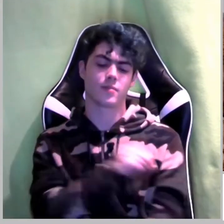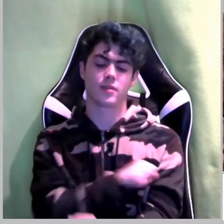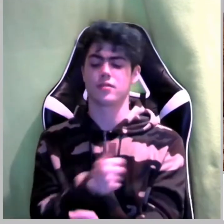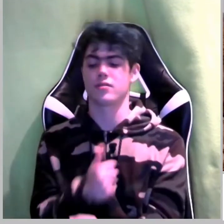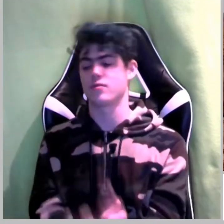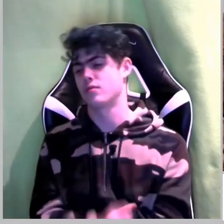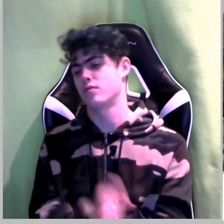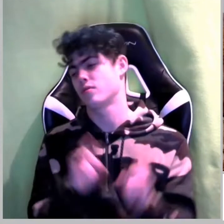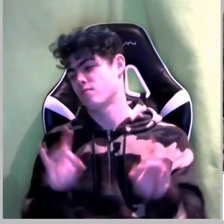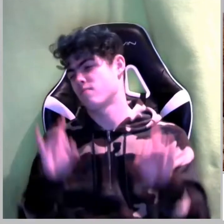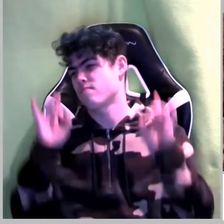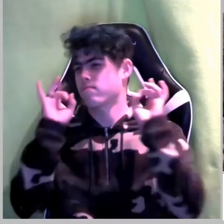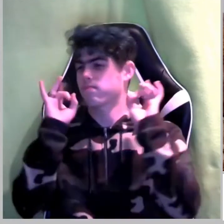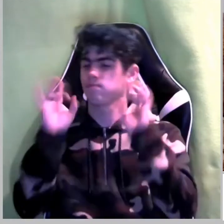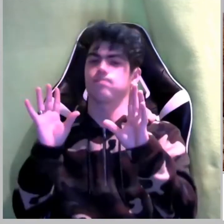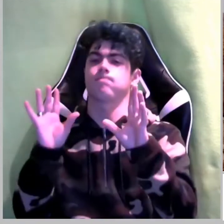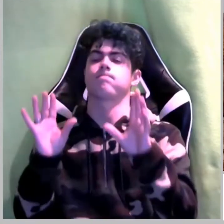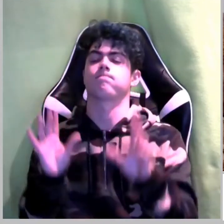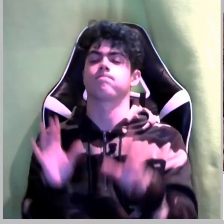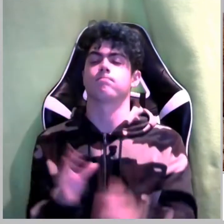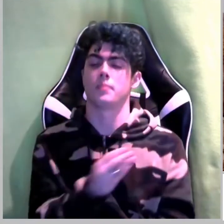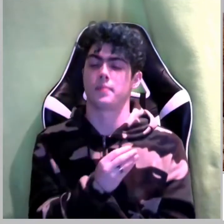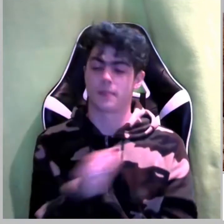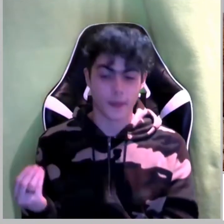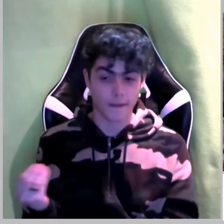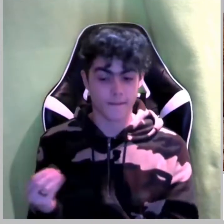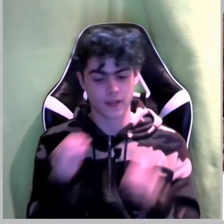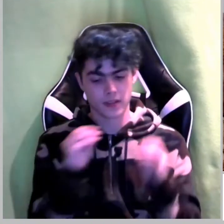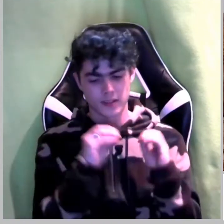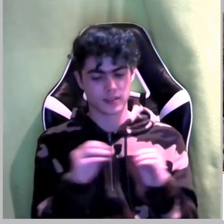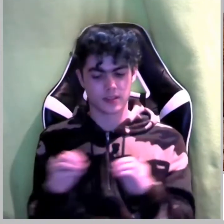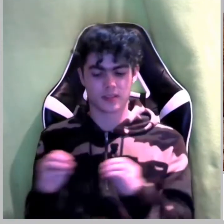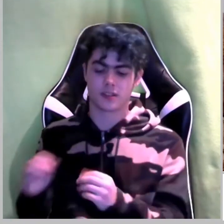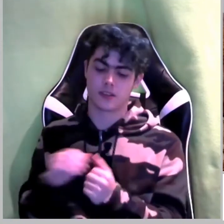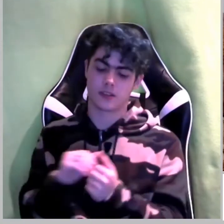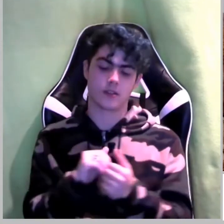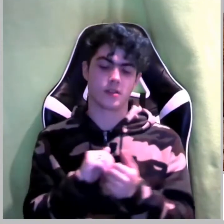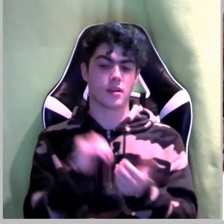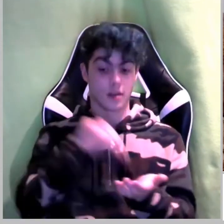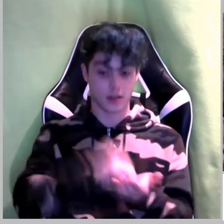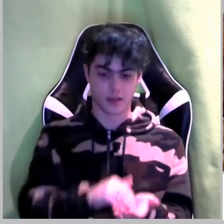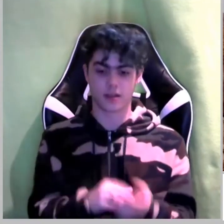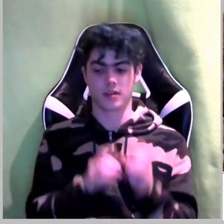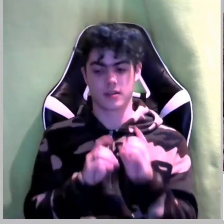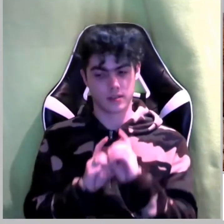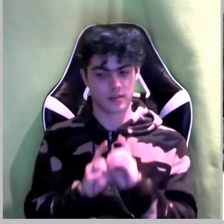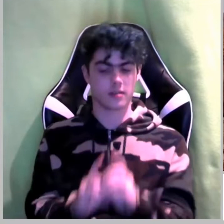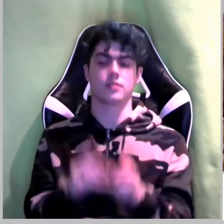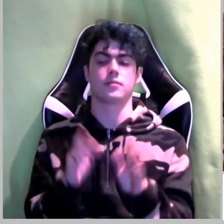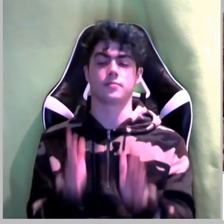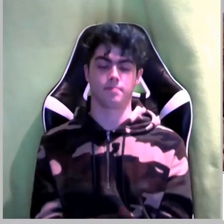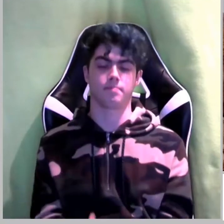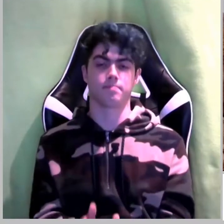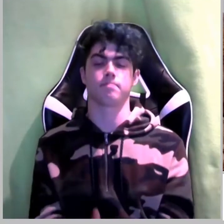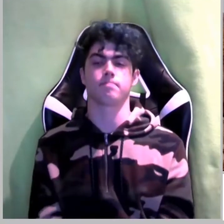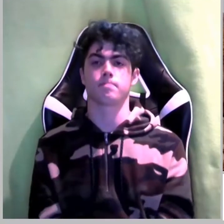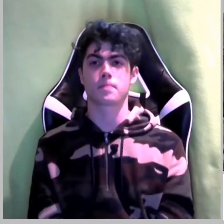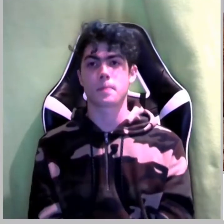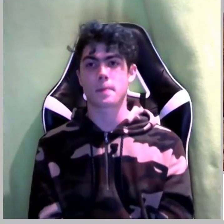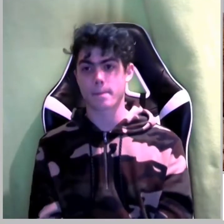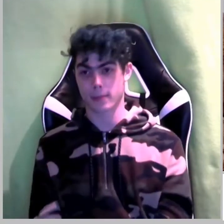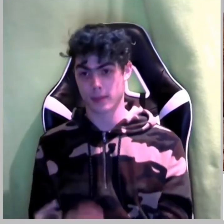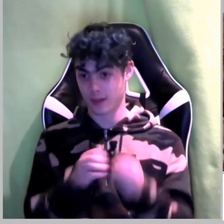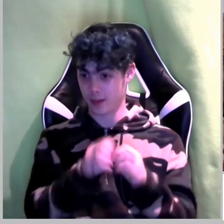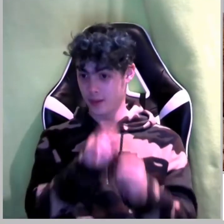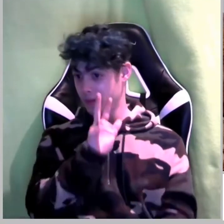and it also teaches about discipleship. This third discourse is the parables of